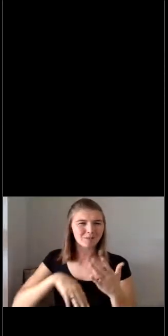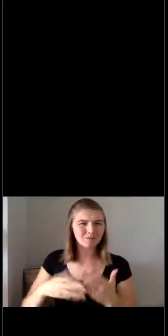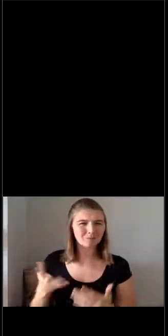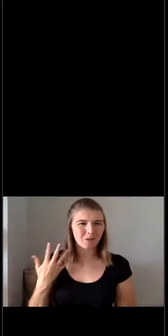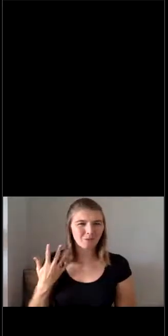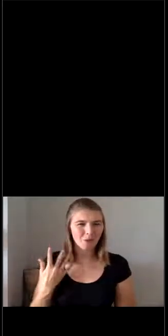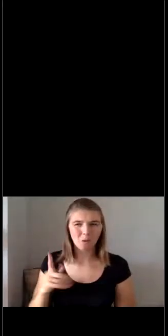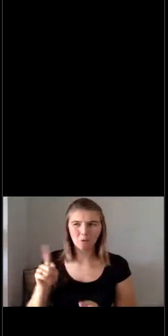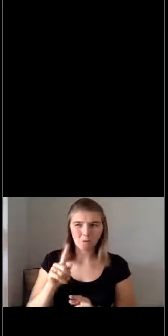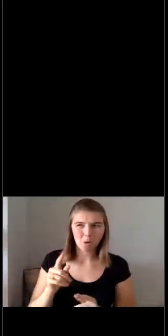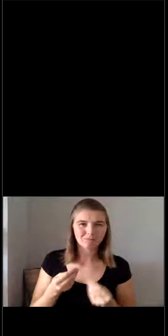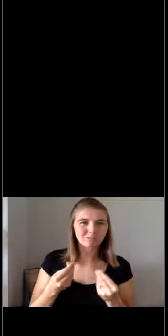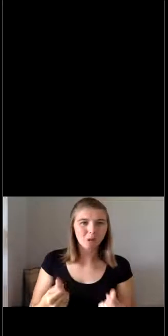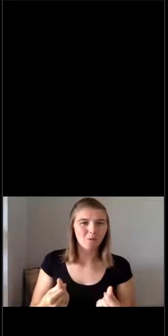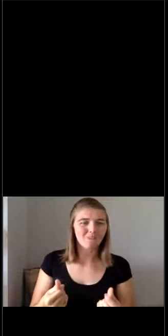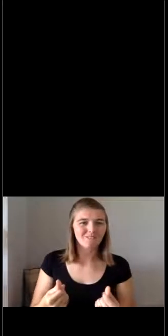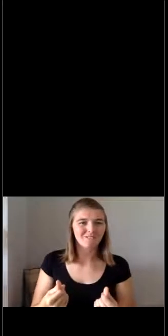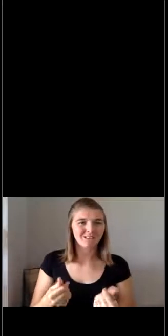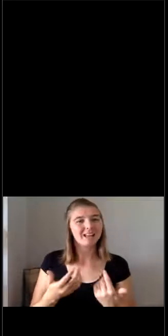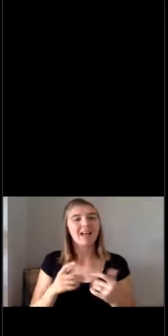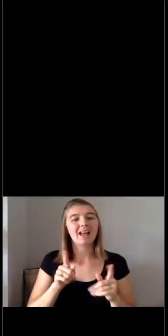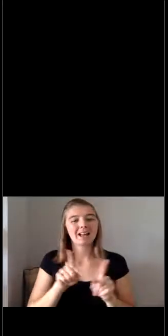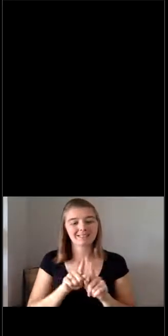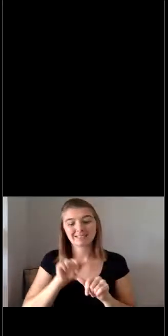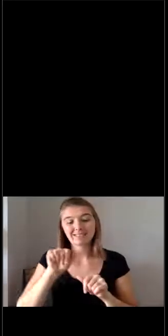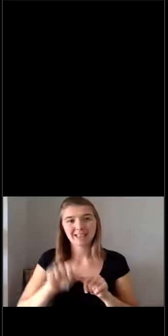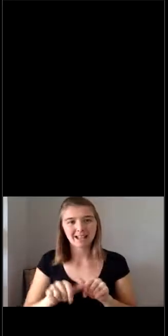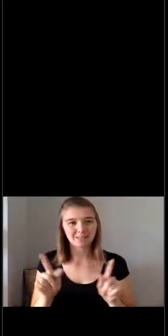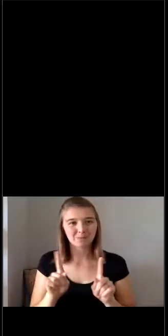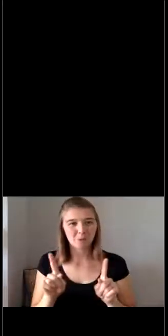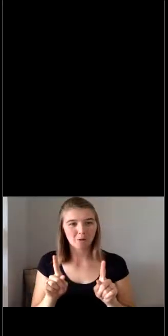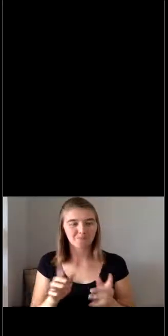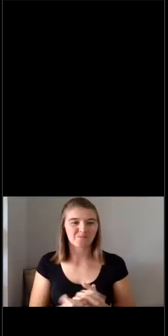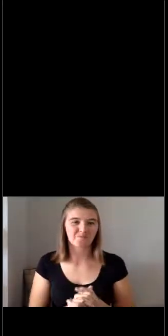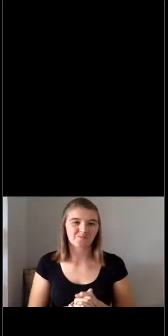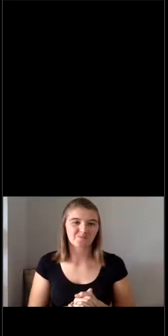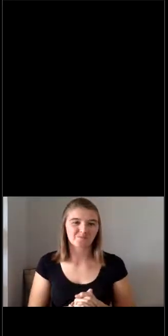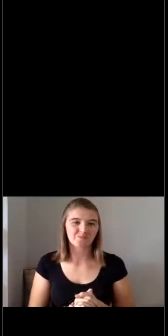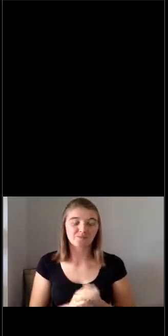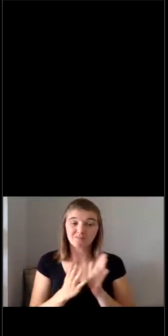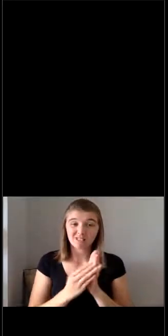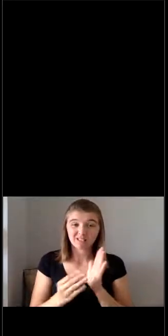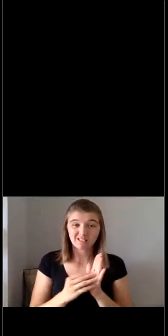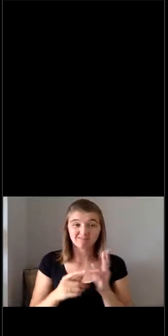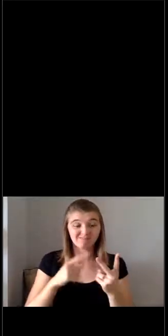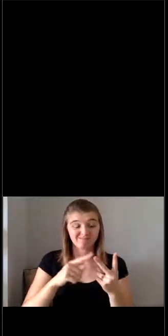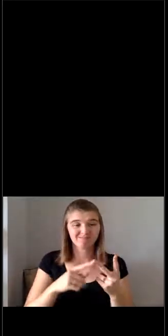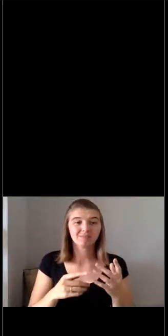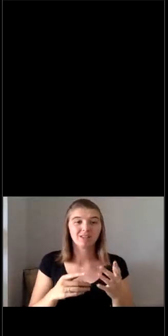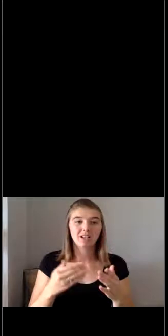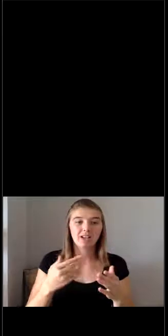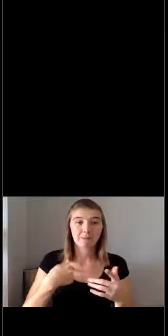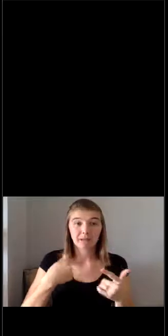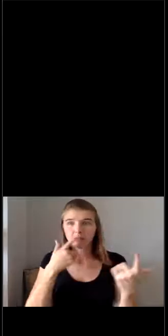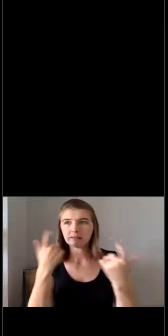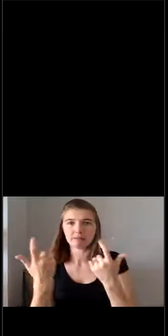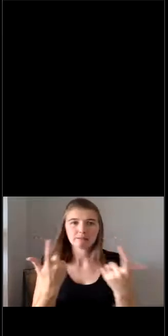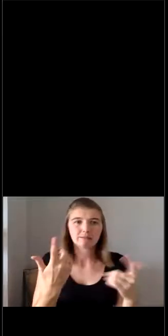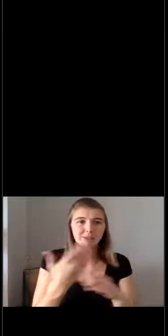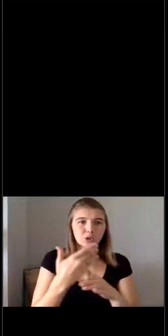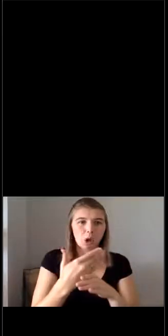next step. Let's look at it from another perspective. Let's say we're looking for a job or a grant. The most classic example I hear in this area is people saying, I've done